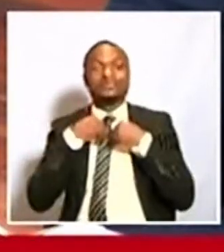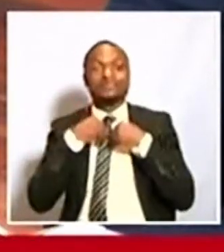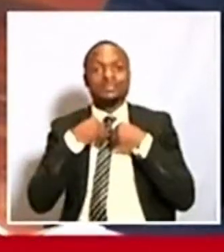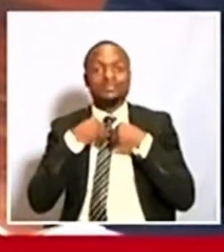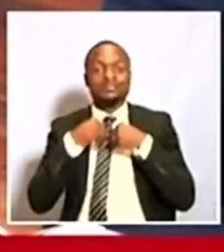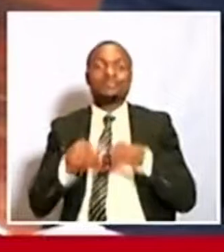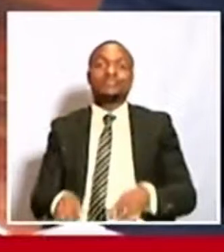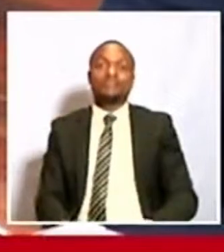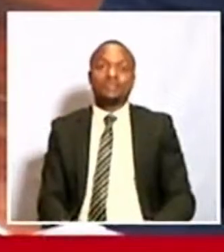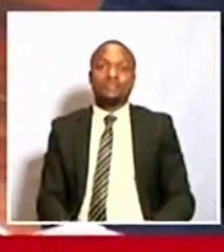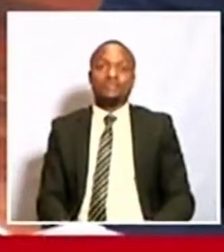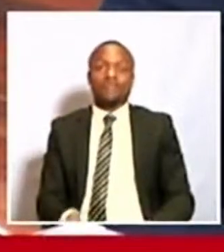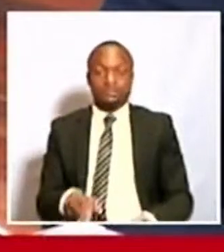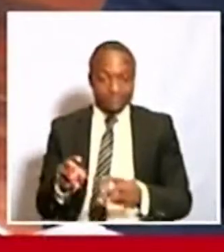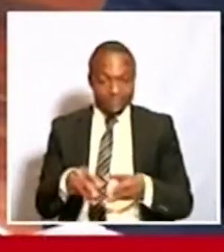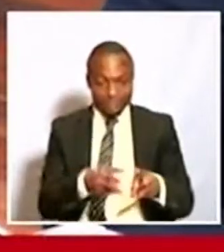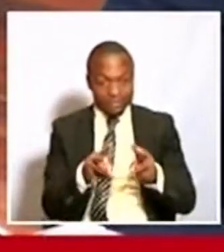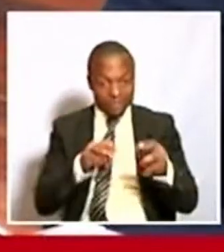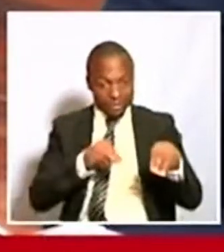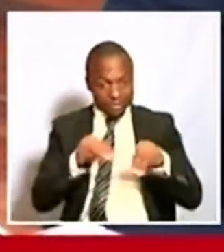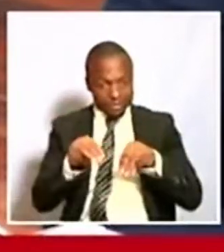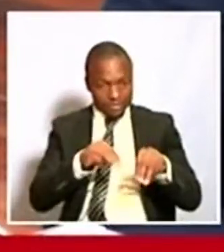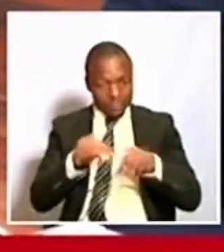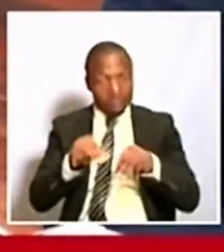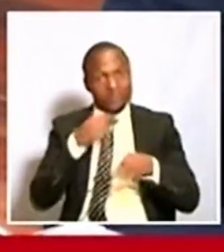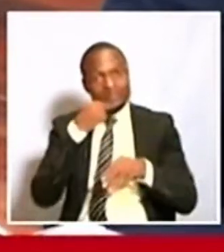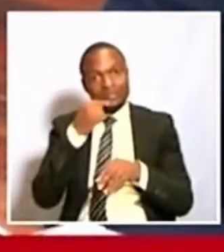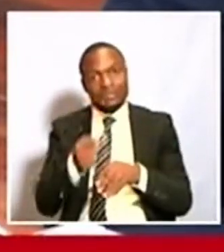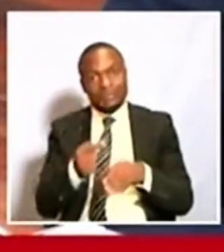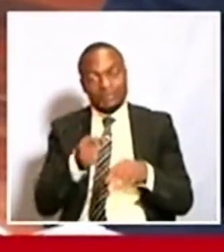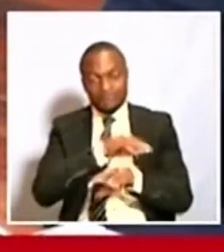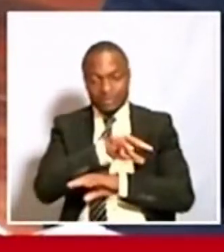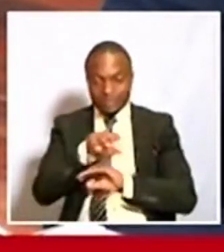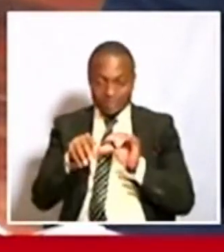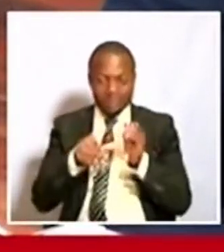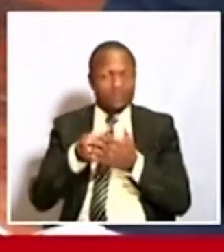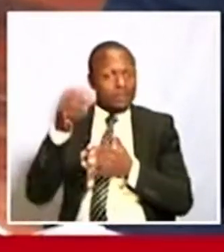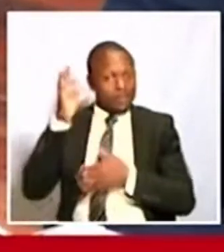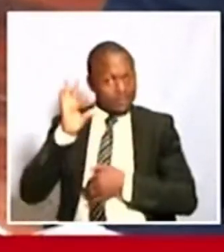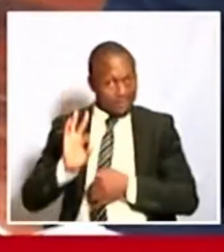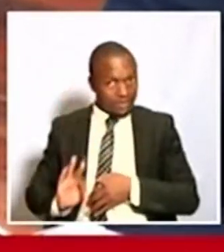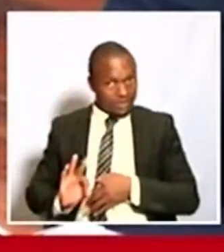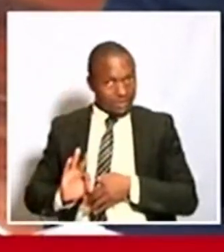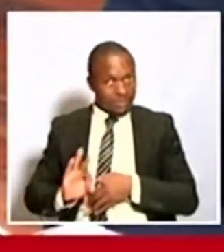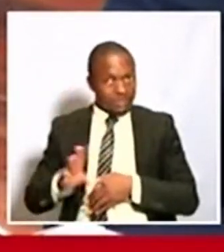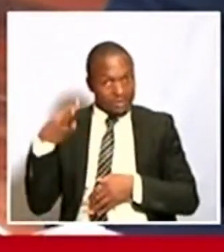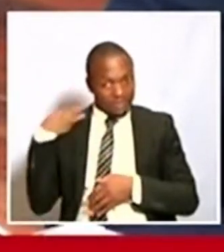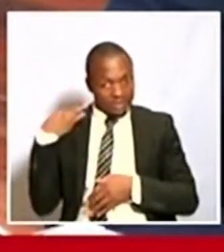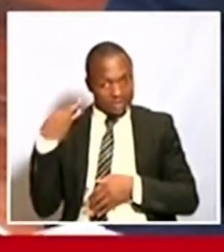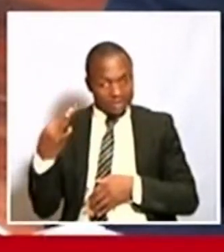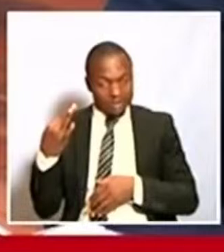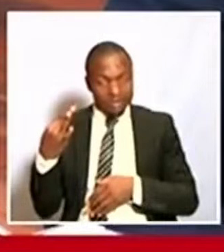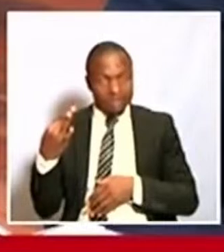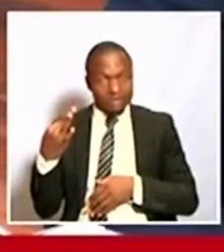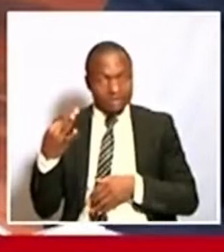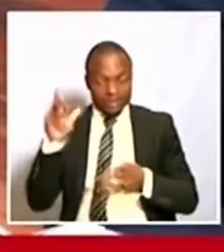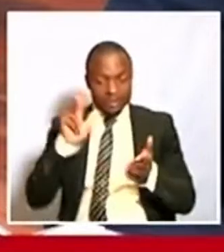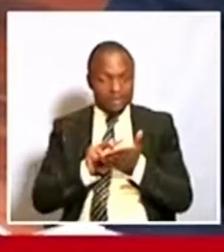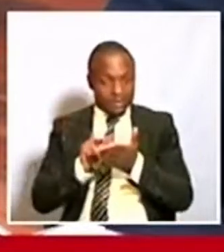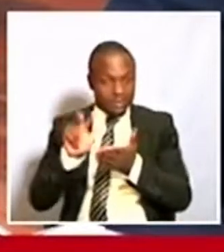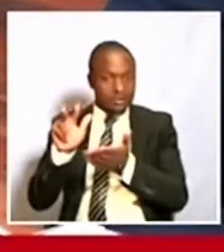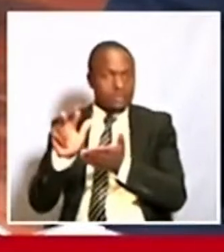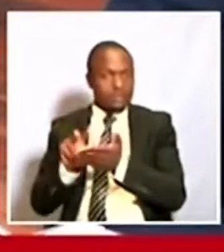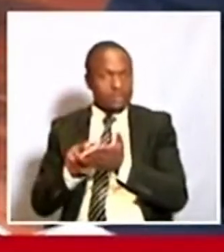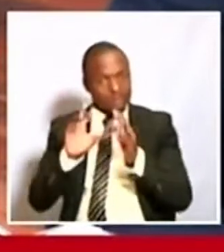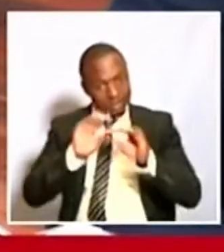letters. Remedial measure: management wishes to state that all beneficiaries whose applications have been approved are